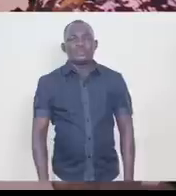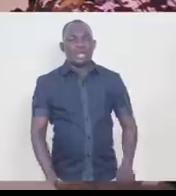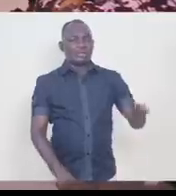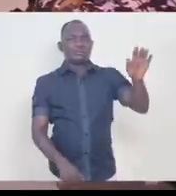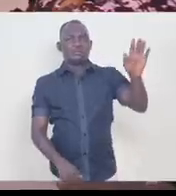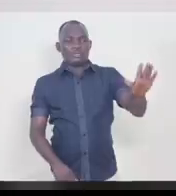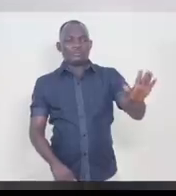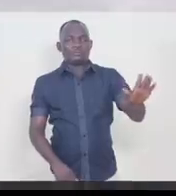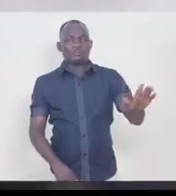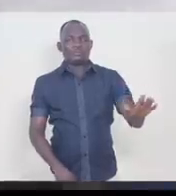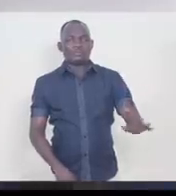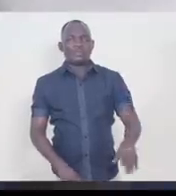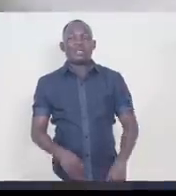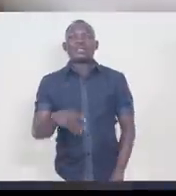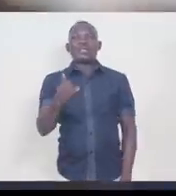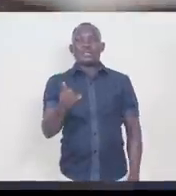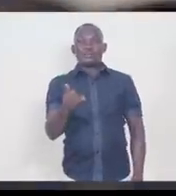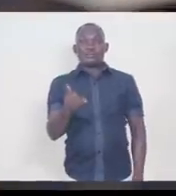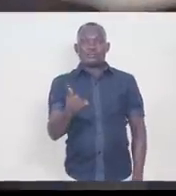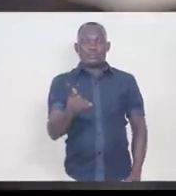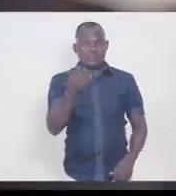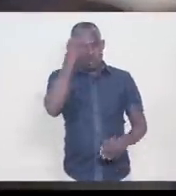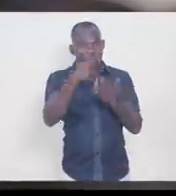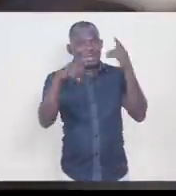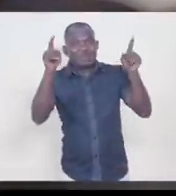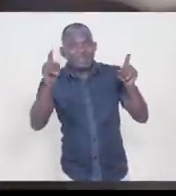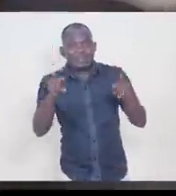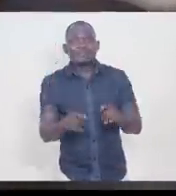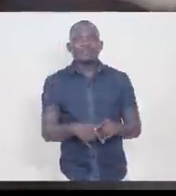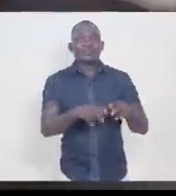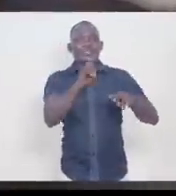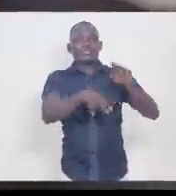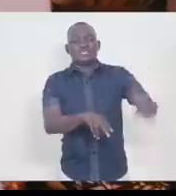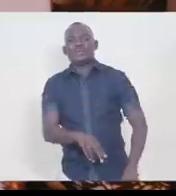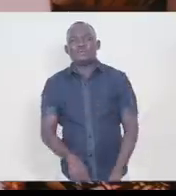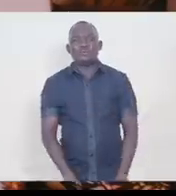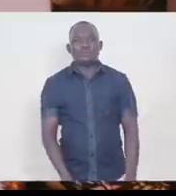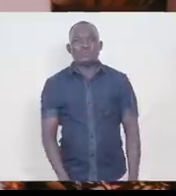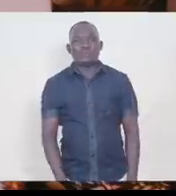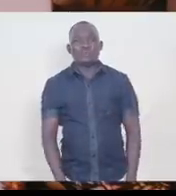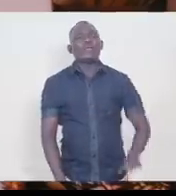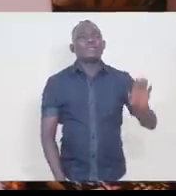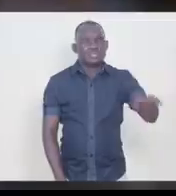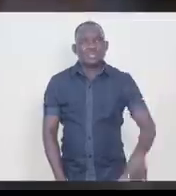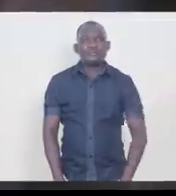Wait. Now this is what's going to happen. Sit down.